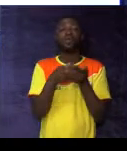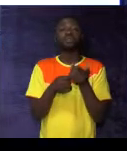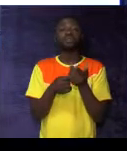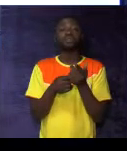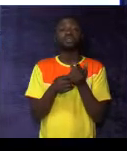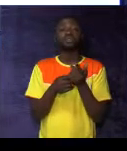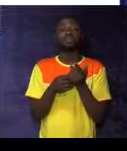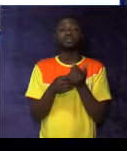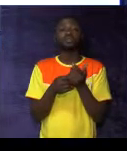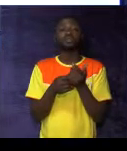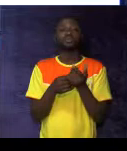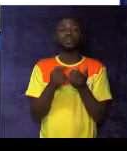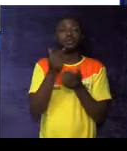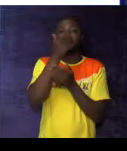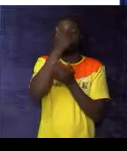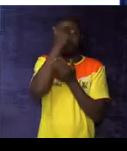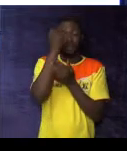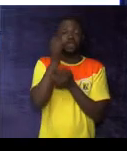what?